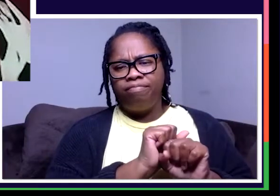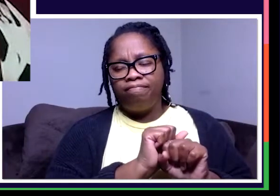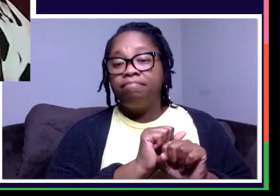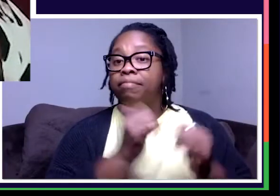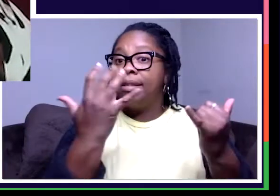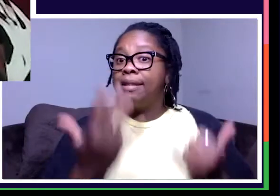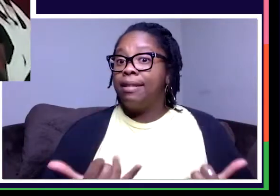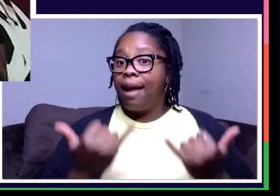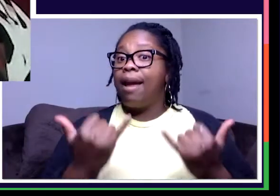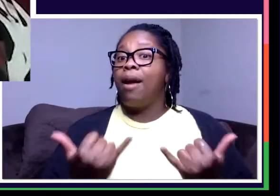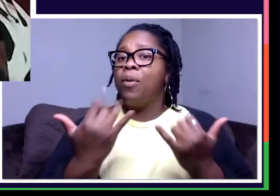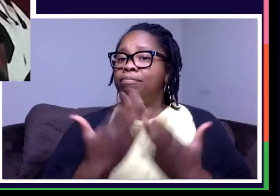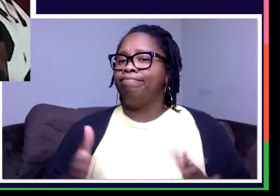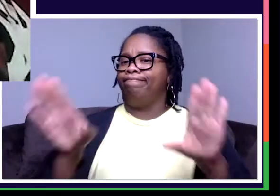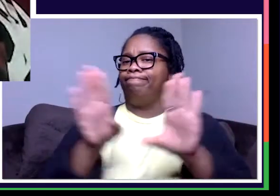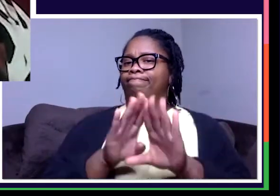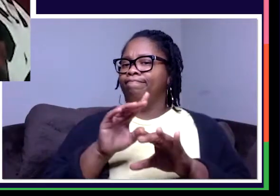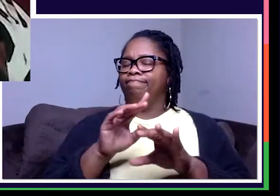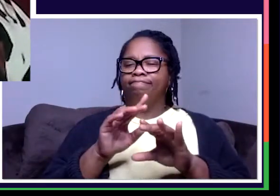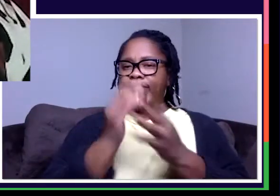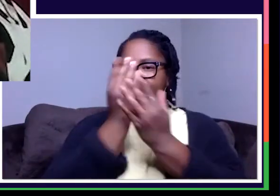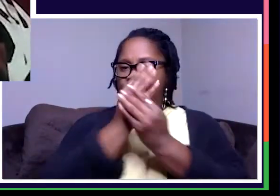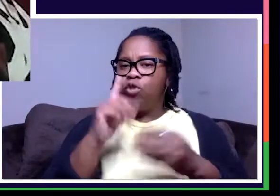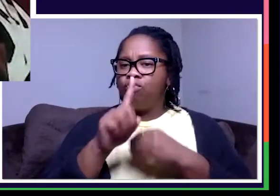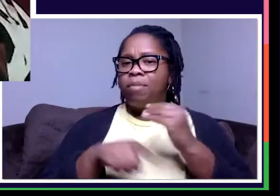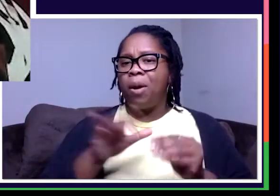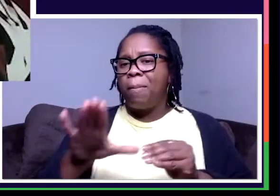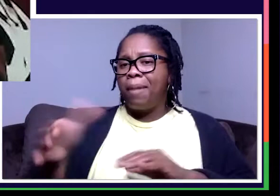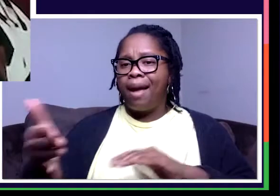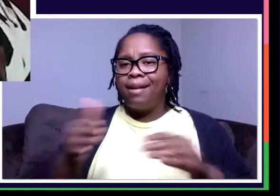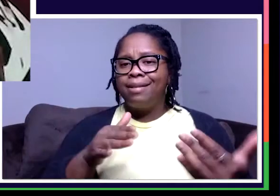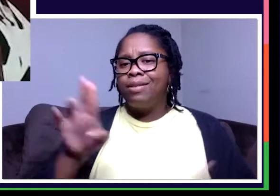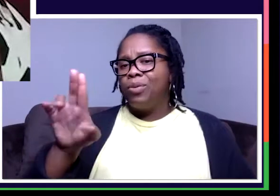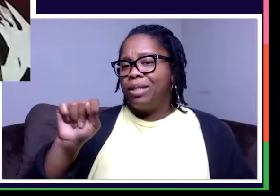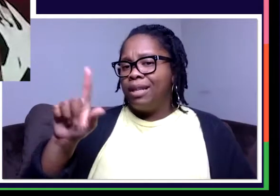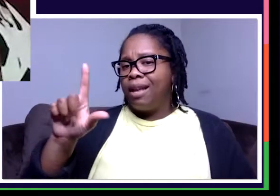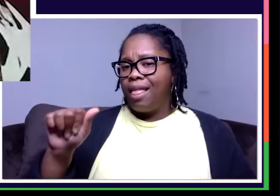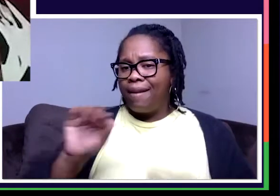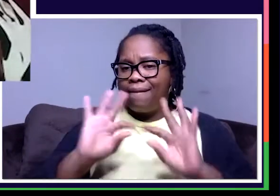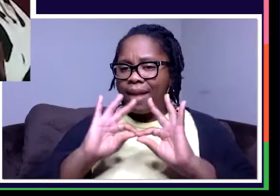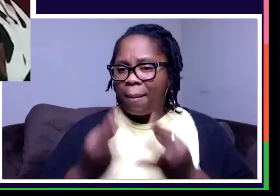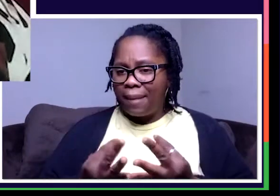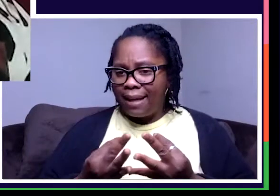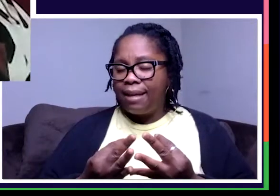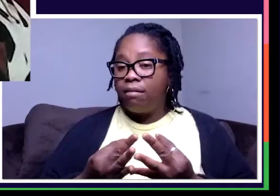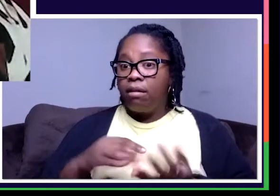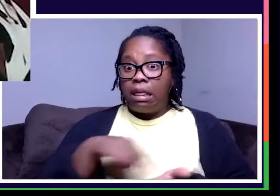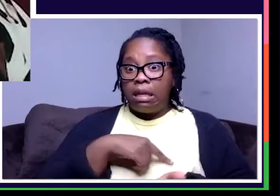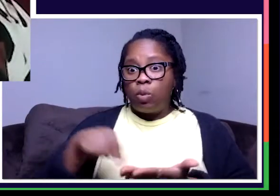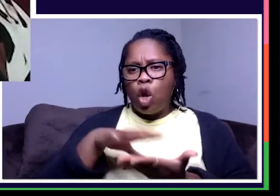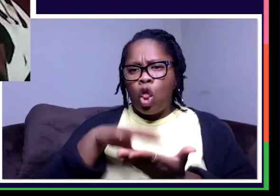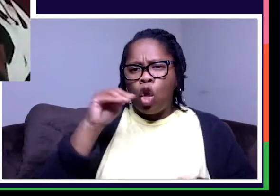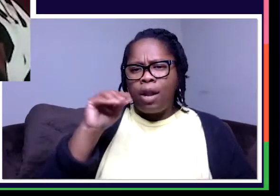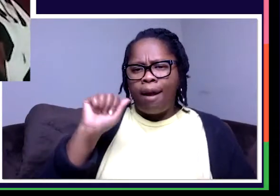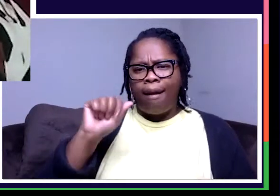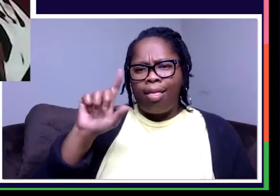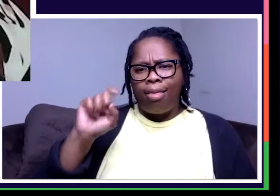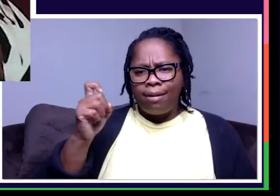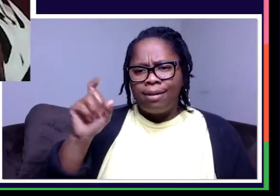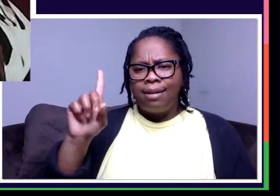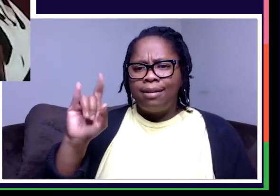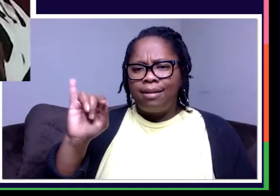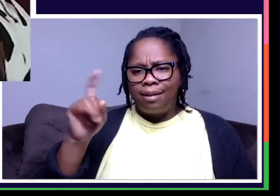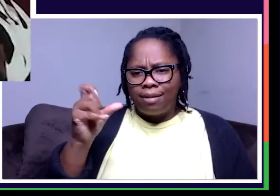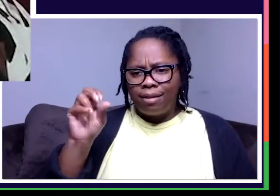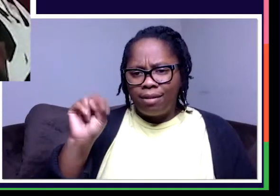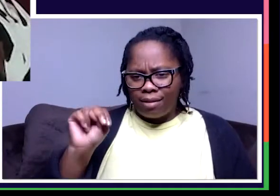And now we close with news of passings in our UTLA family. We learned this week that Alex